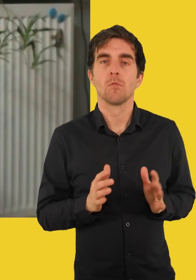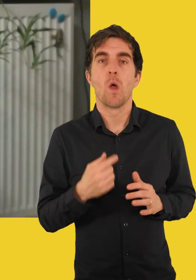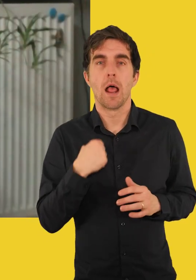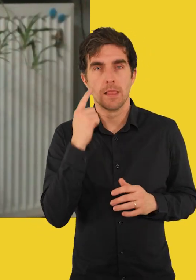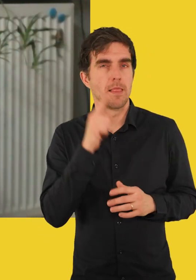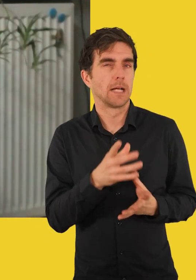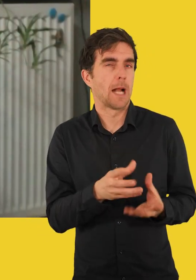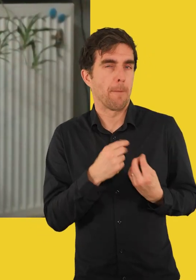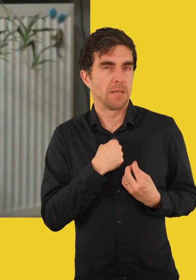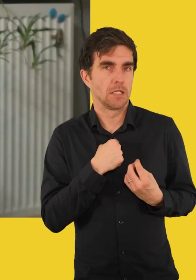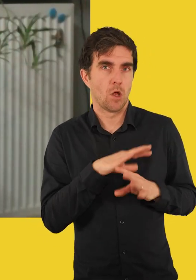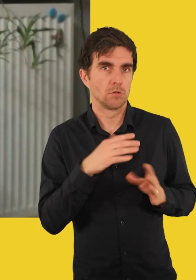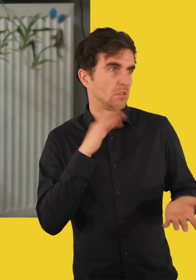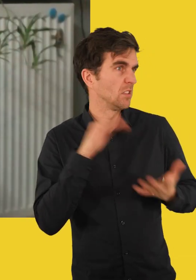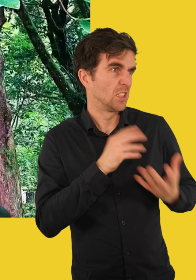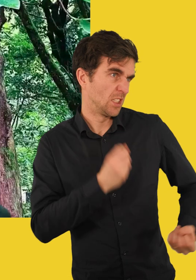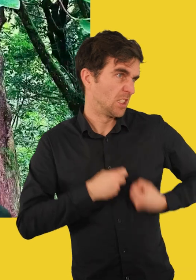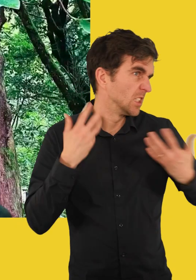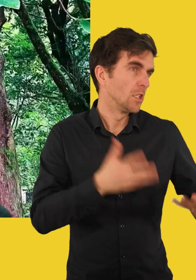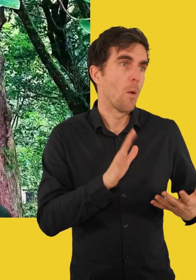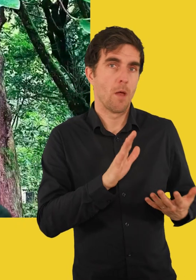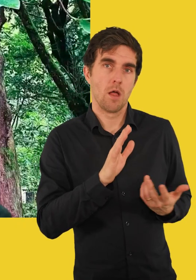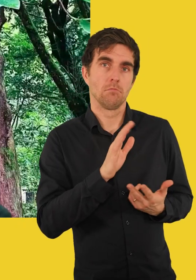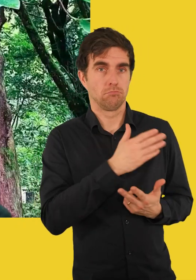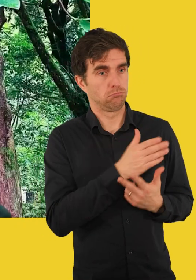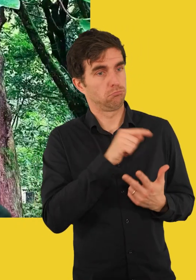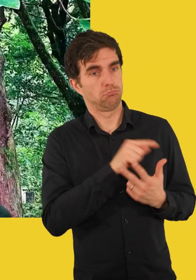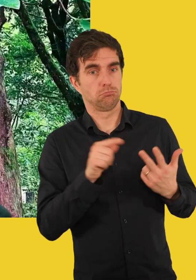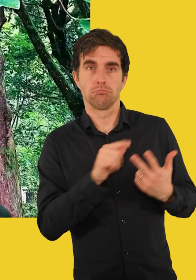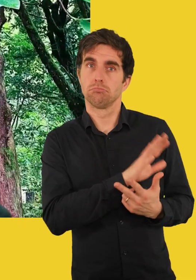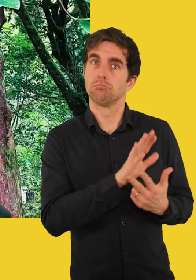So I think that's really helped